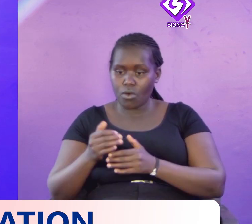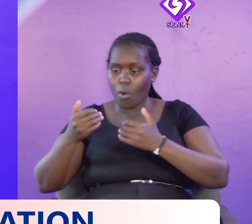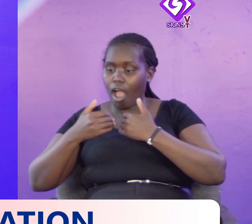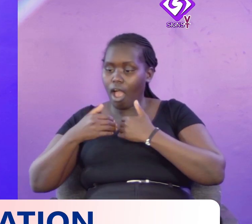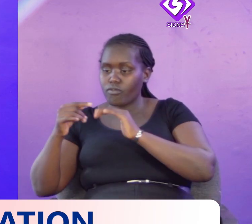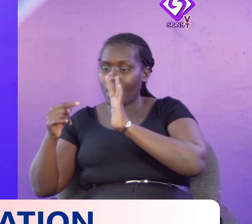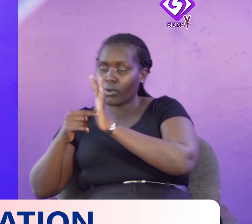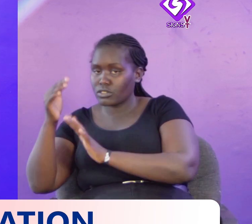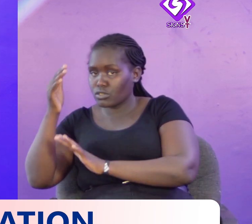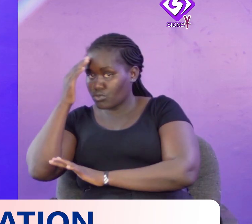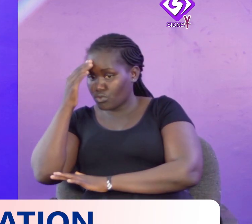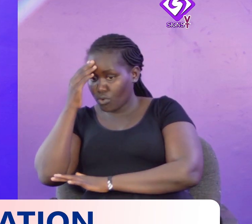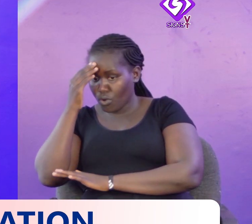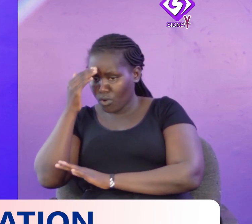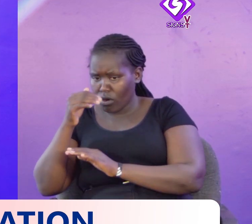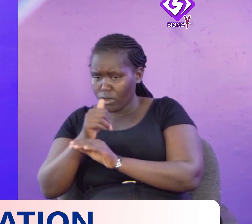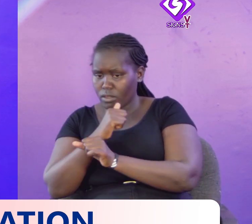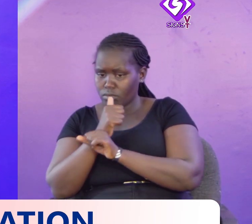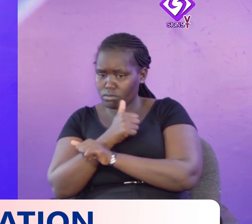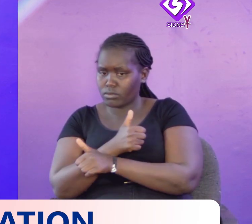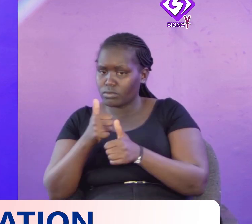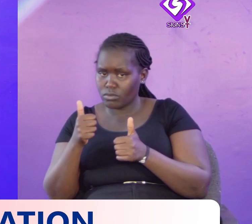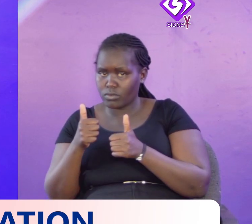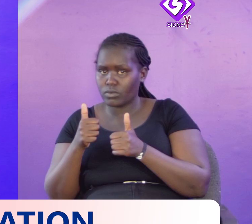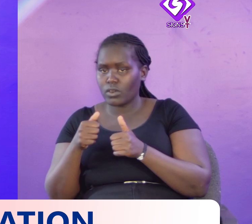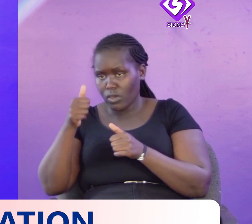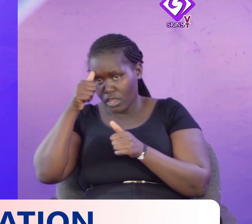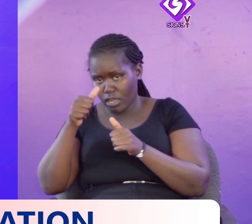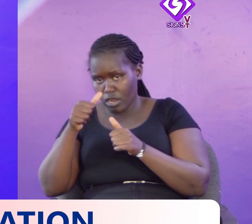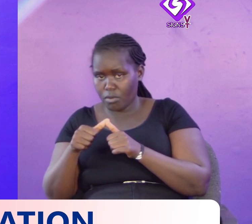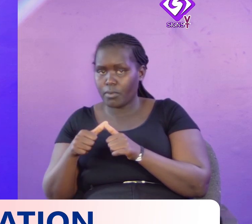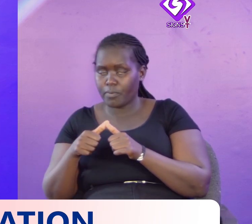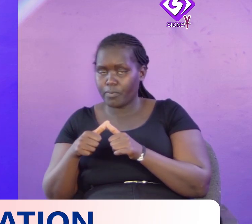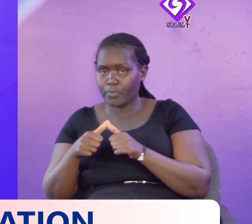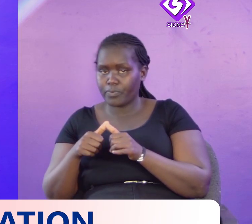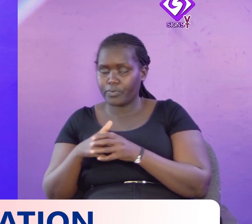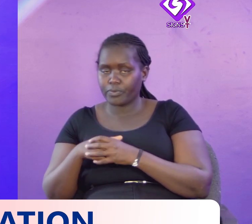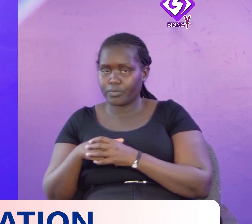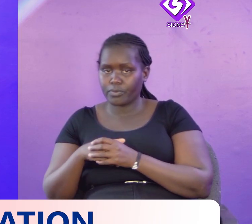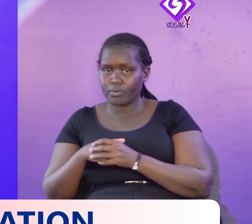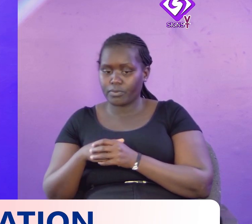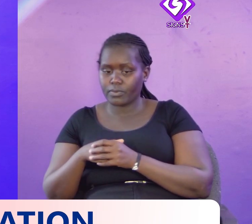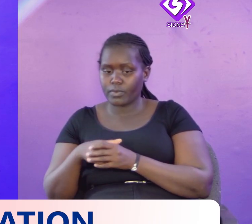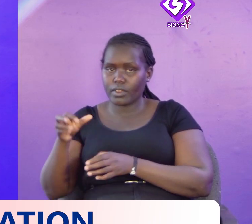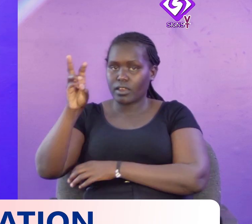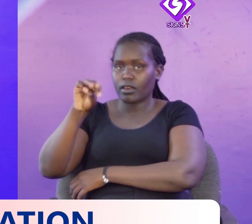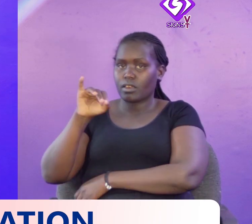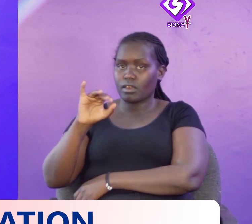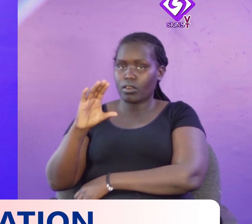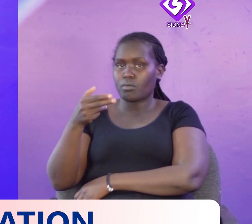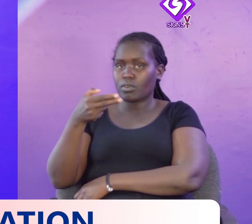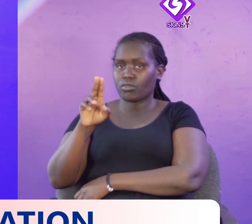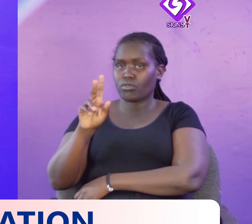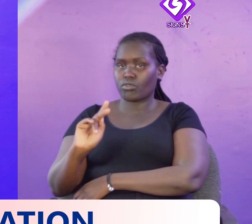here. Yes. When they do well, they will be remembered. You remember Mishuki? Yes. And then Mishuki came during that time of